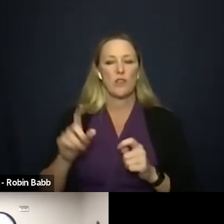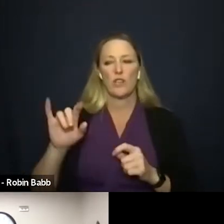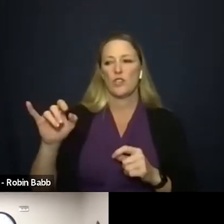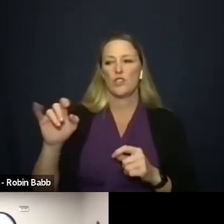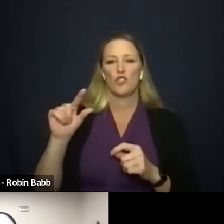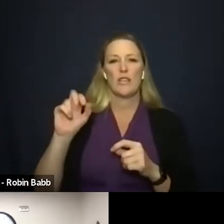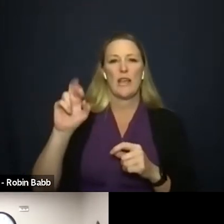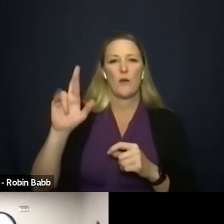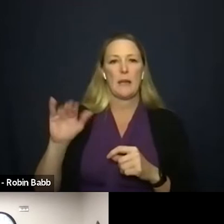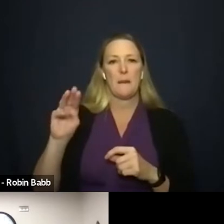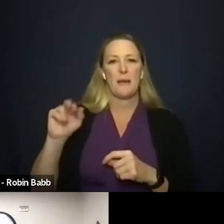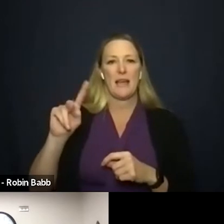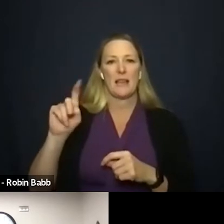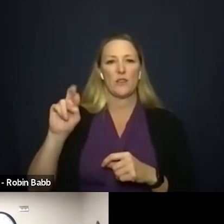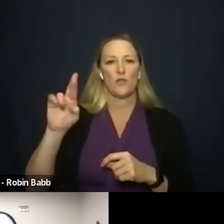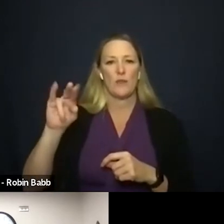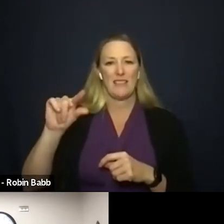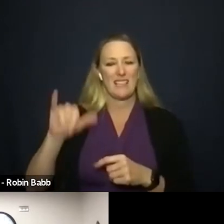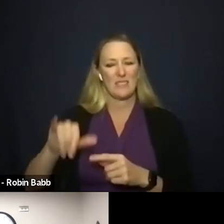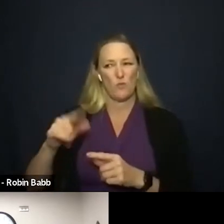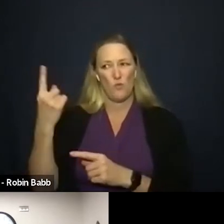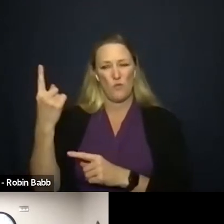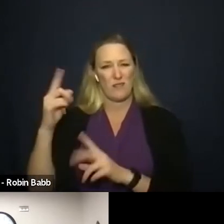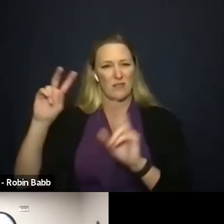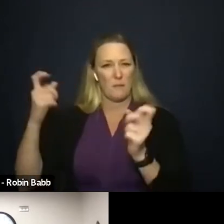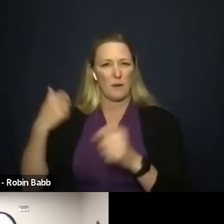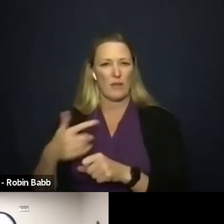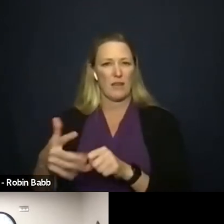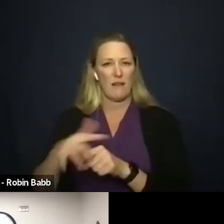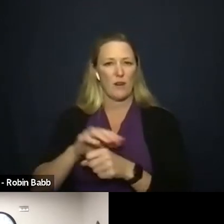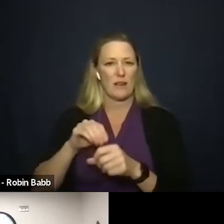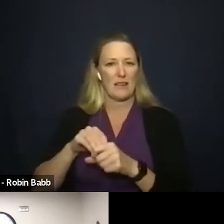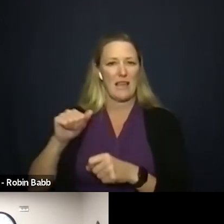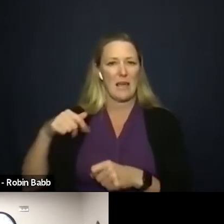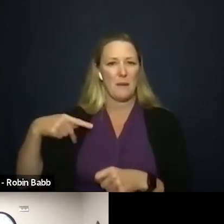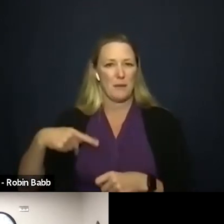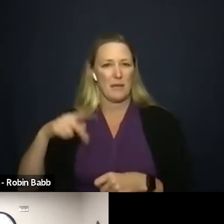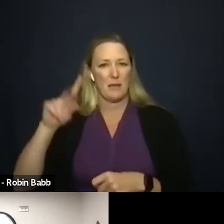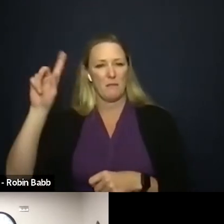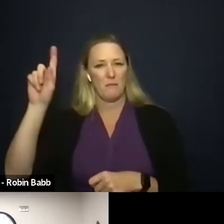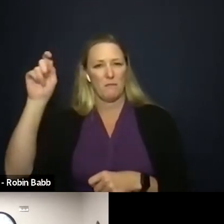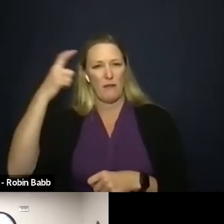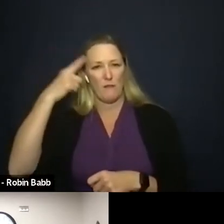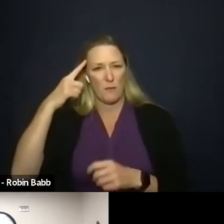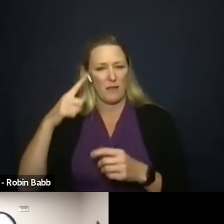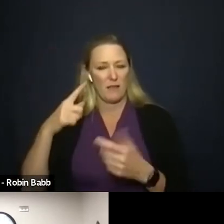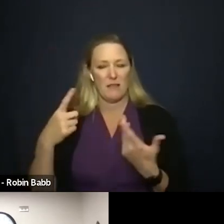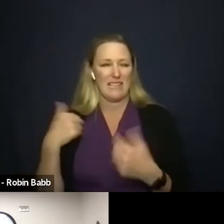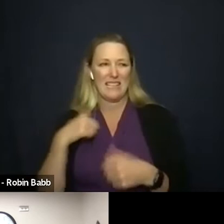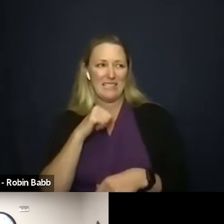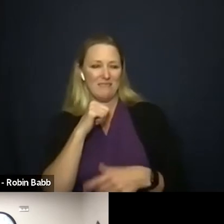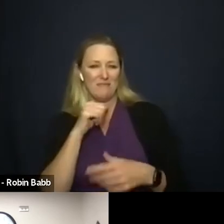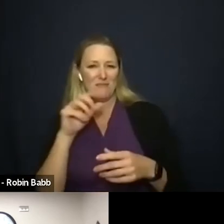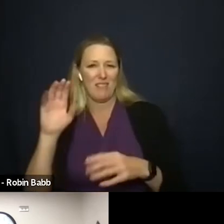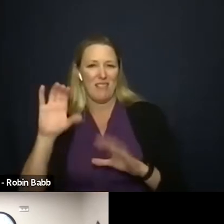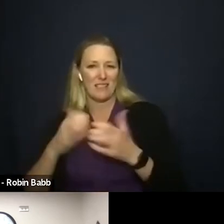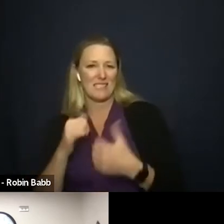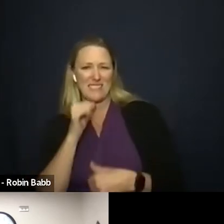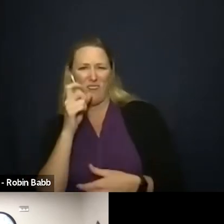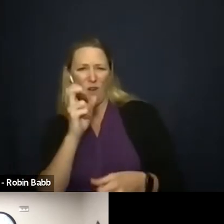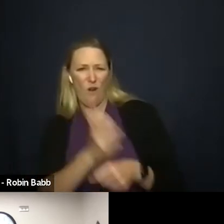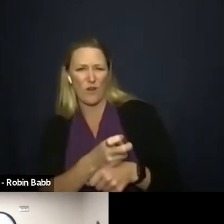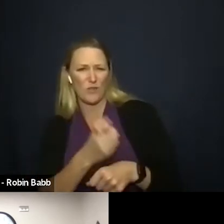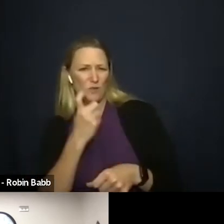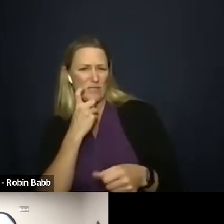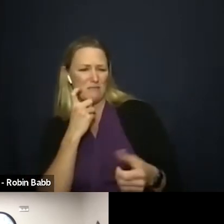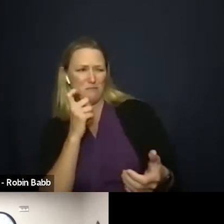required to cover in my ap government and politics class and once you know how to see it it's not hard to spot that is why i'm here today thank